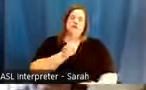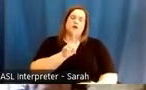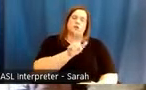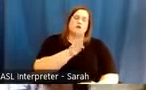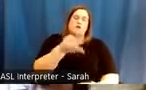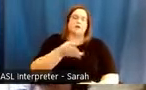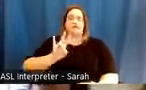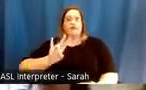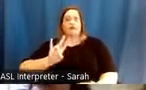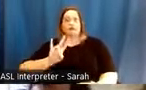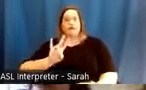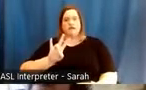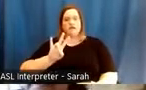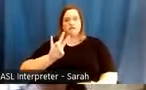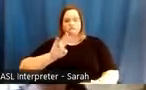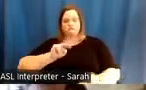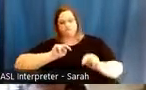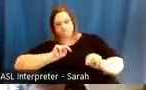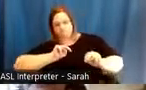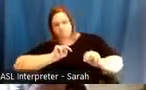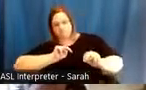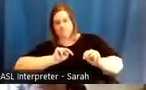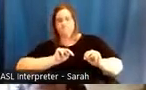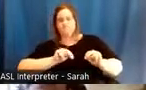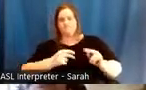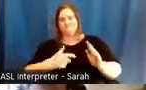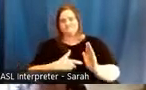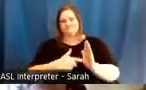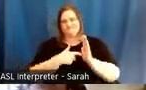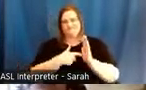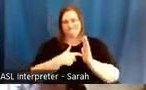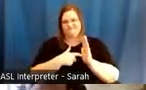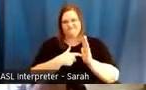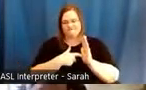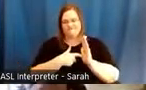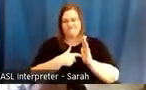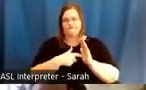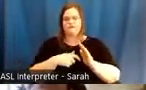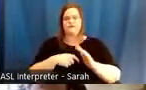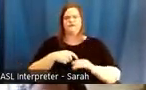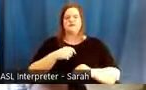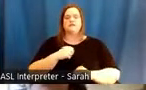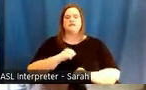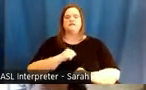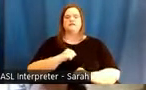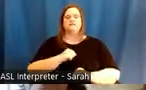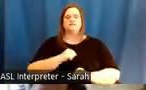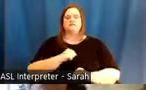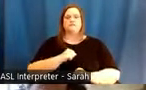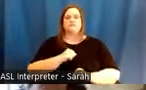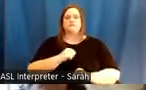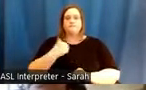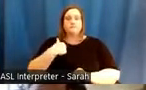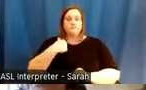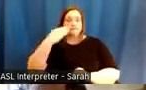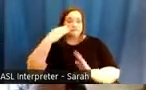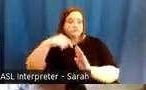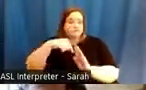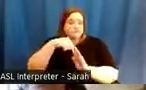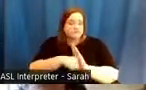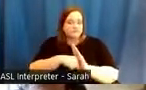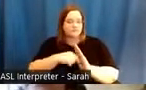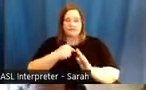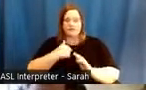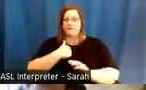24/7 eyes on them. So as I've gotten to know about all of this, I'm kind of struck